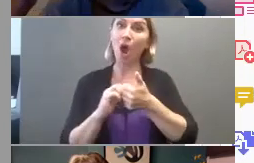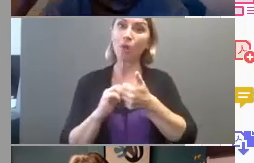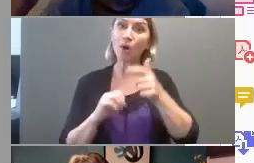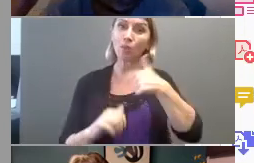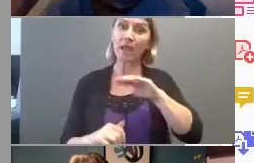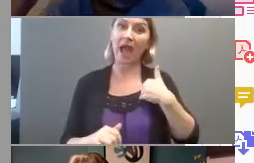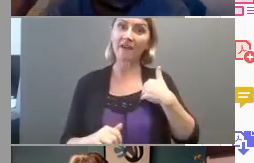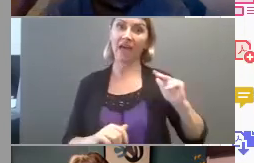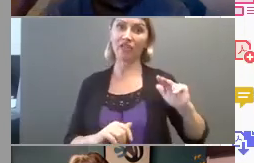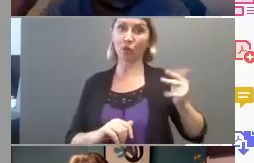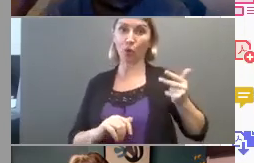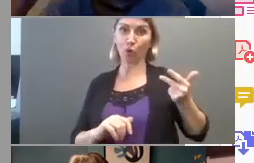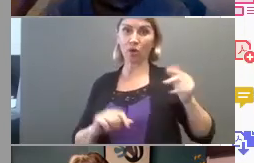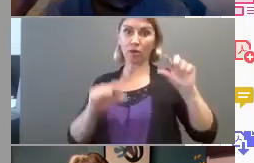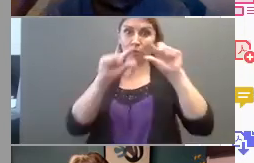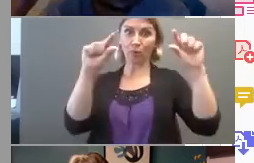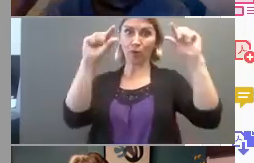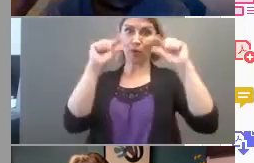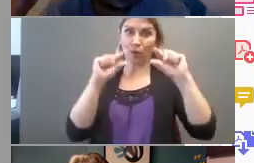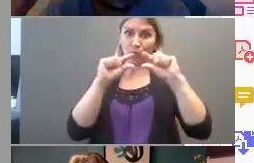from the second equation?